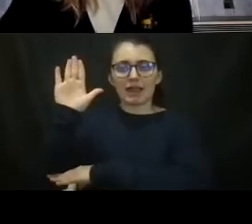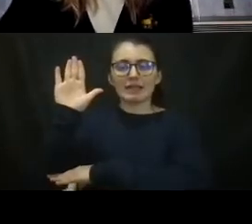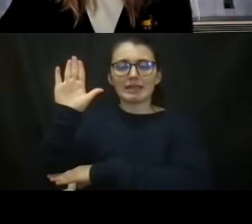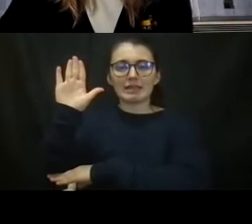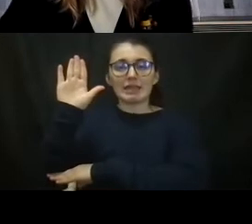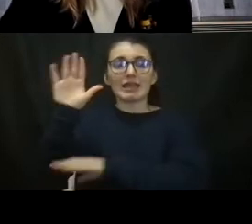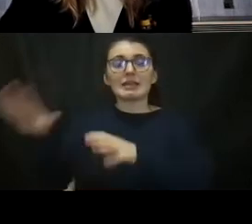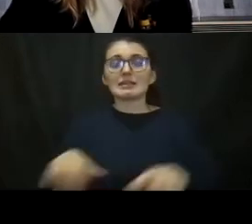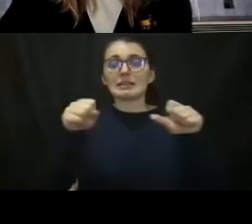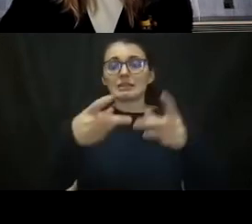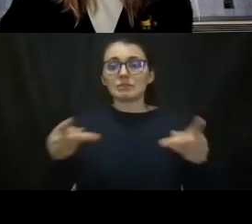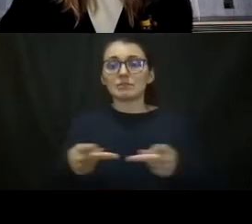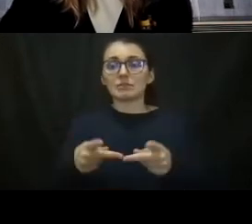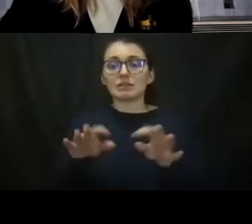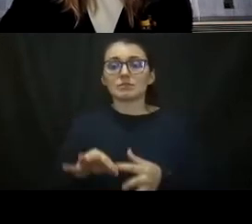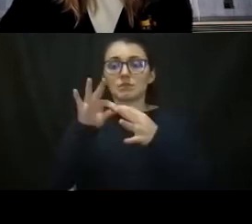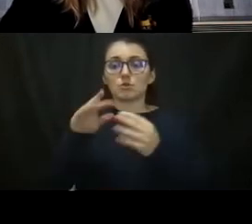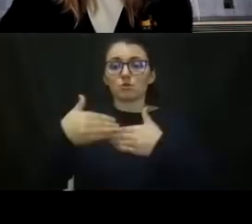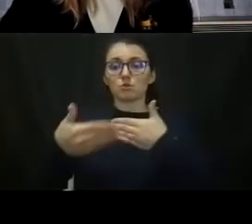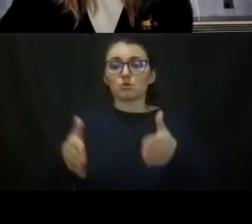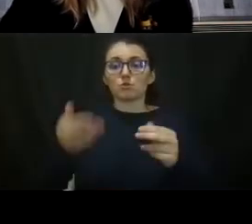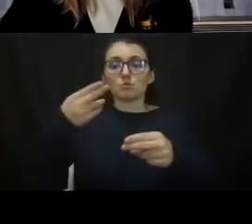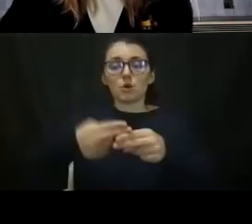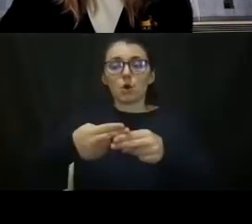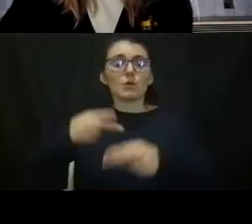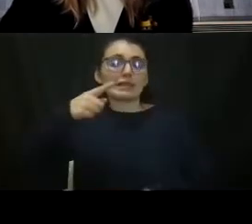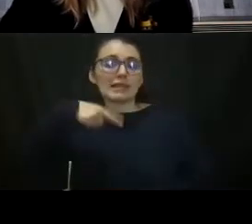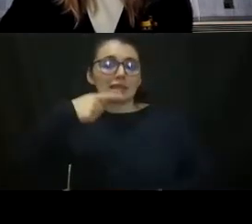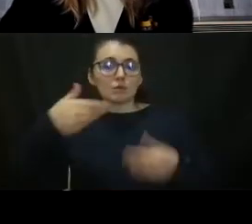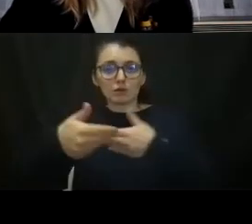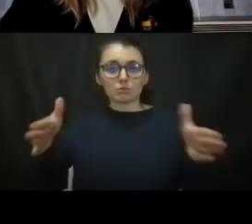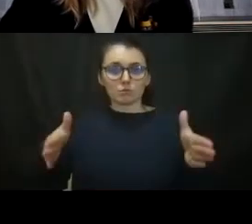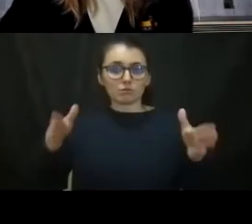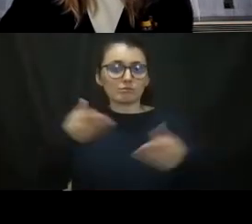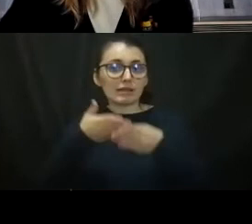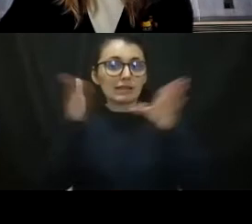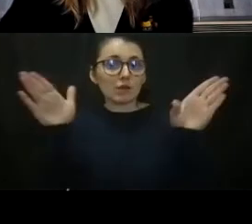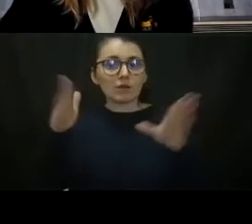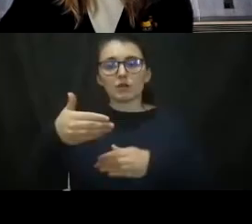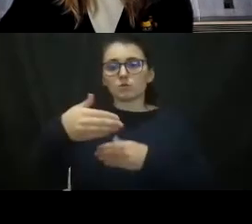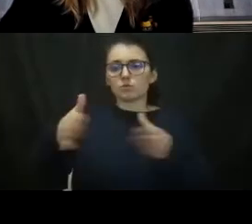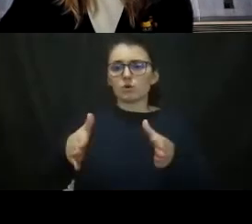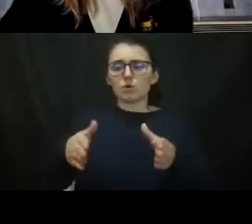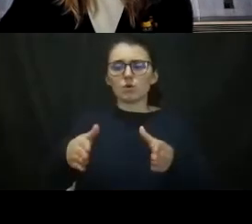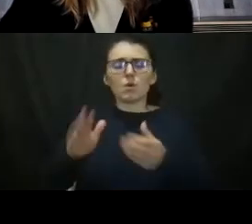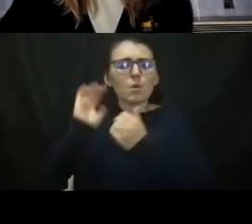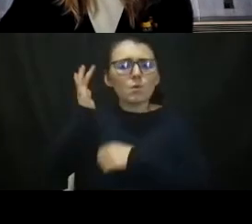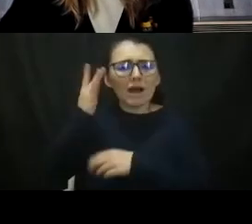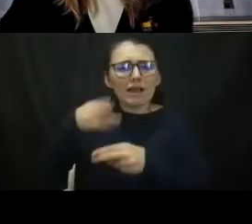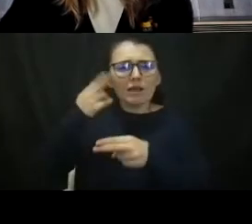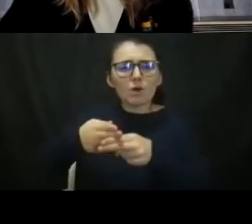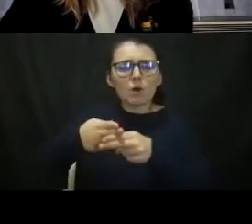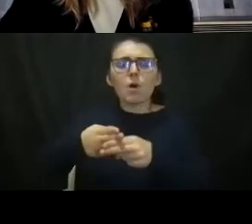special room called a hearing room. You can remember that it is called a hearing room because it is the room where